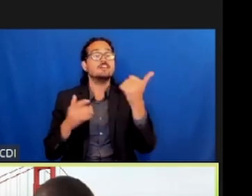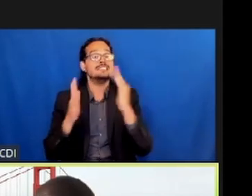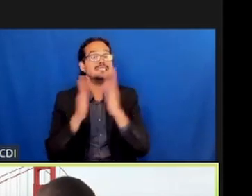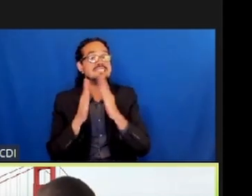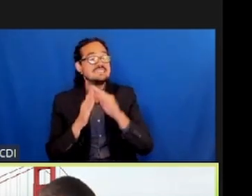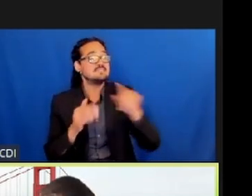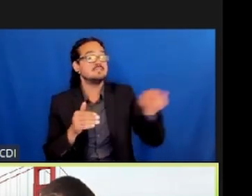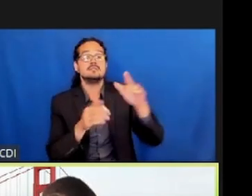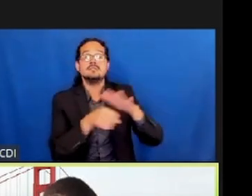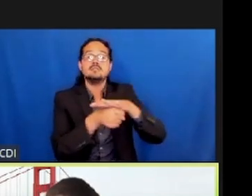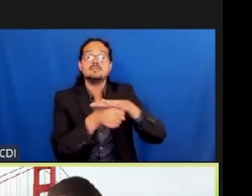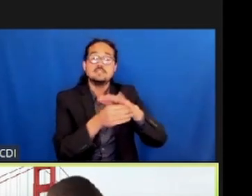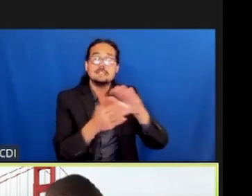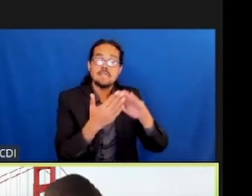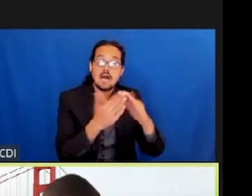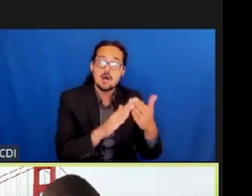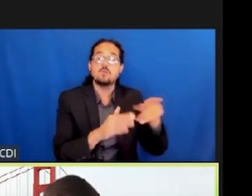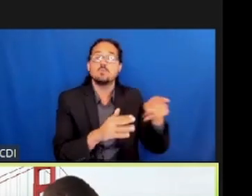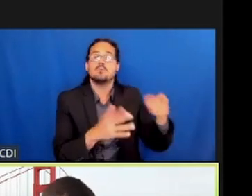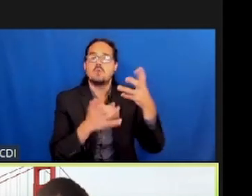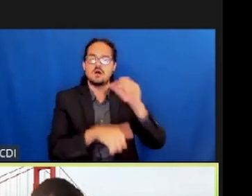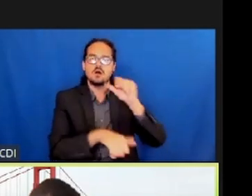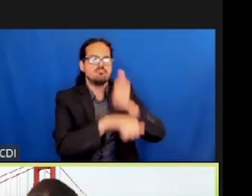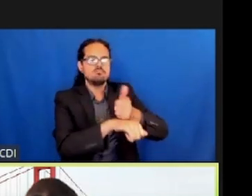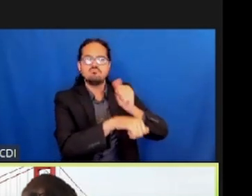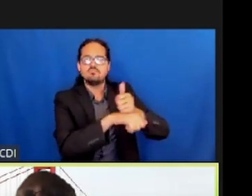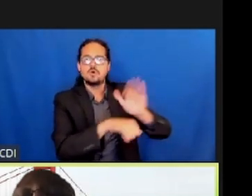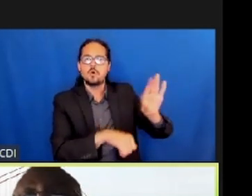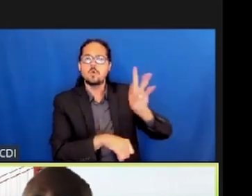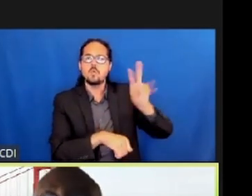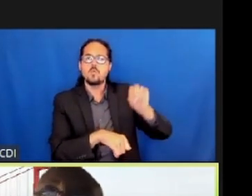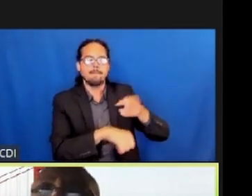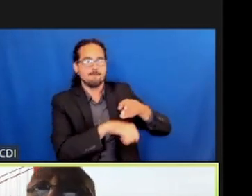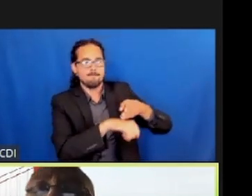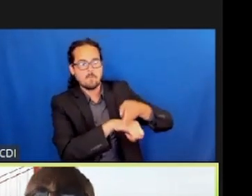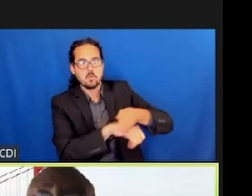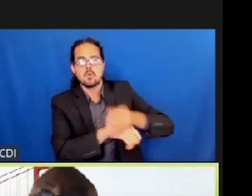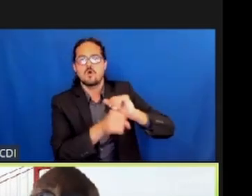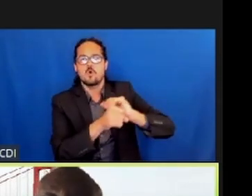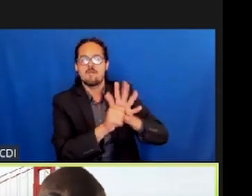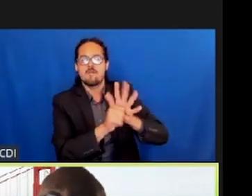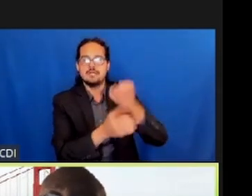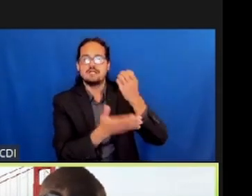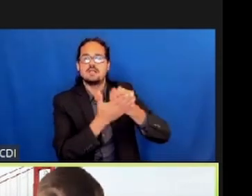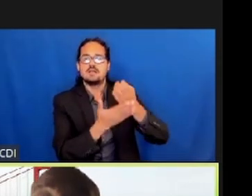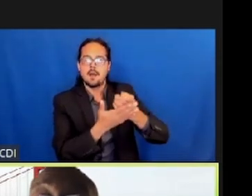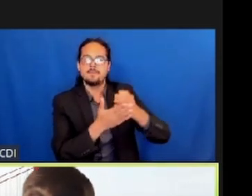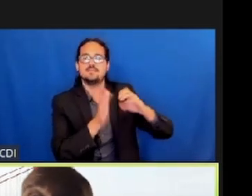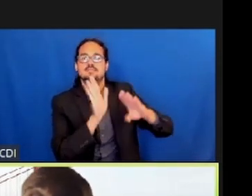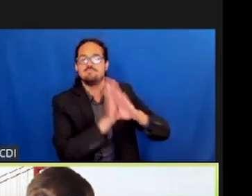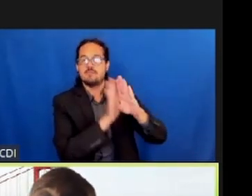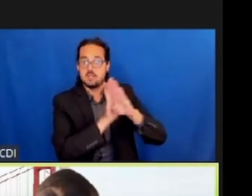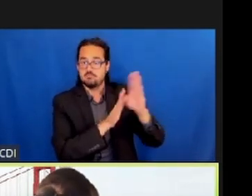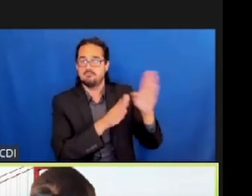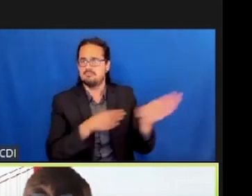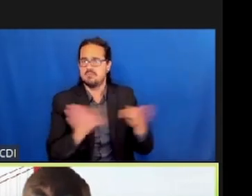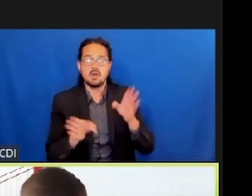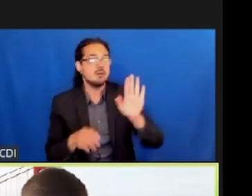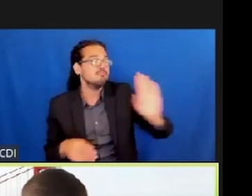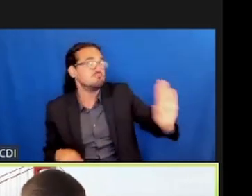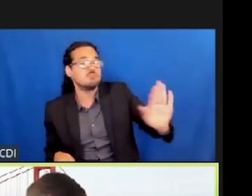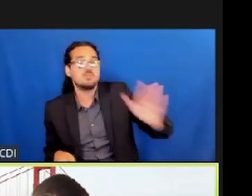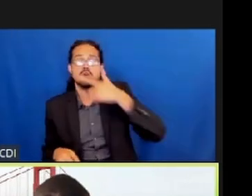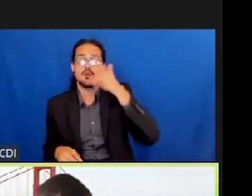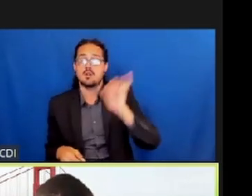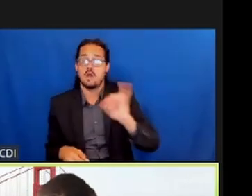post-COVID economic development plans. And what might those economic development plans contain as we look to the future and Marin